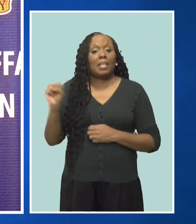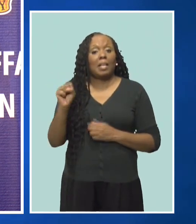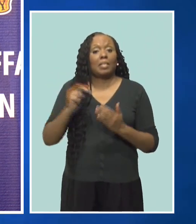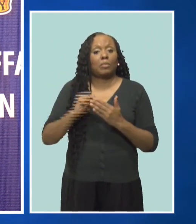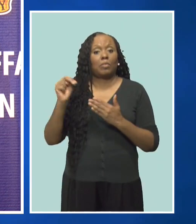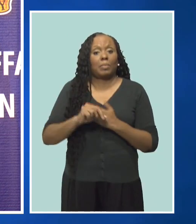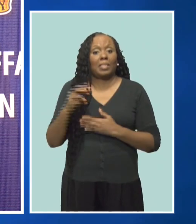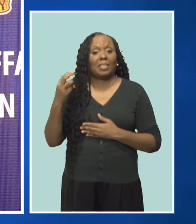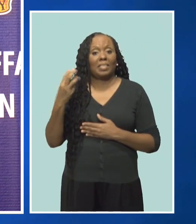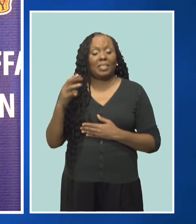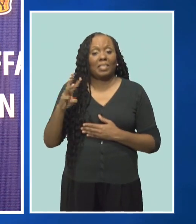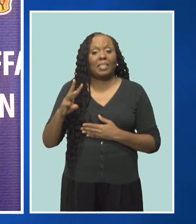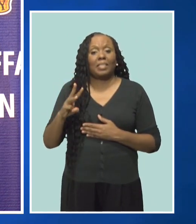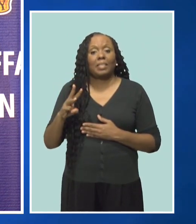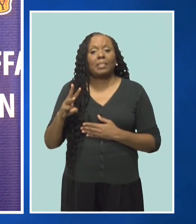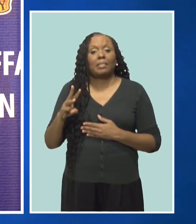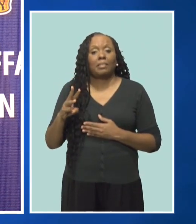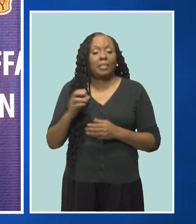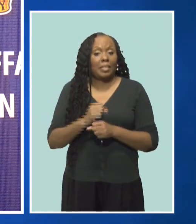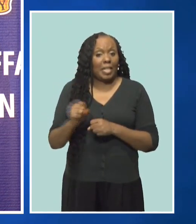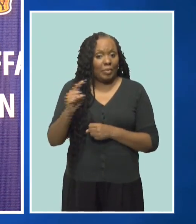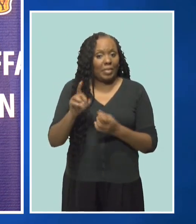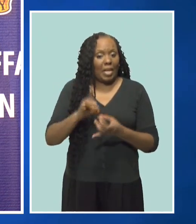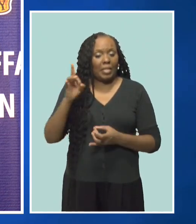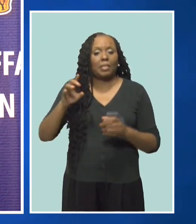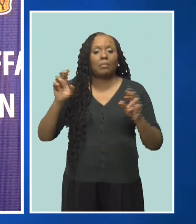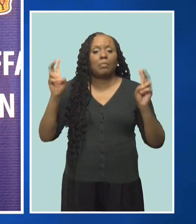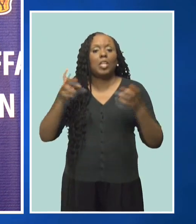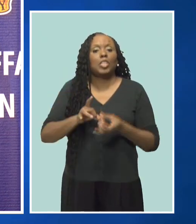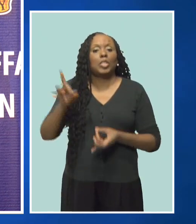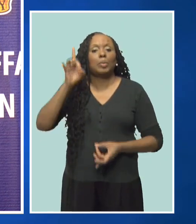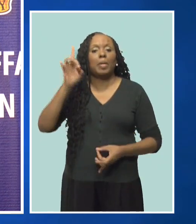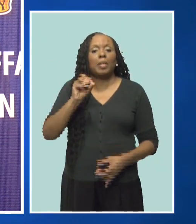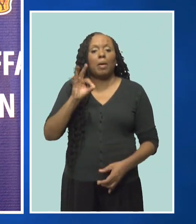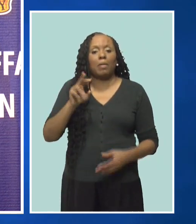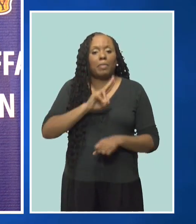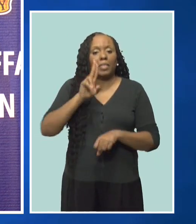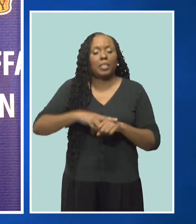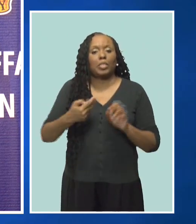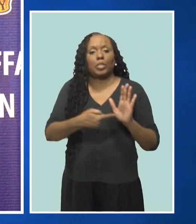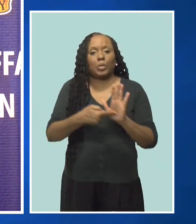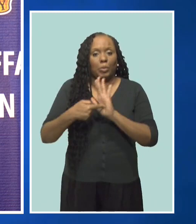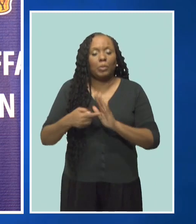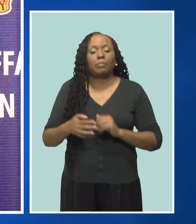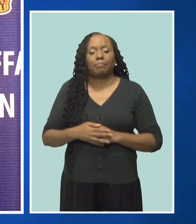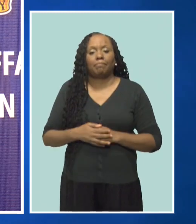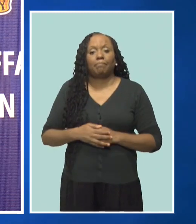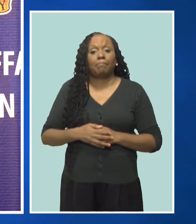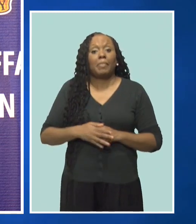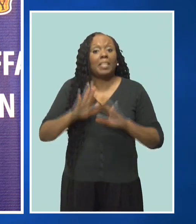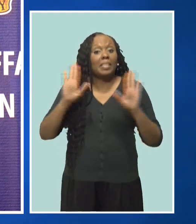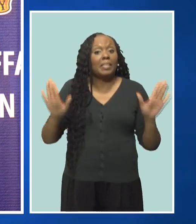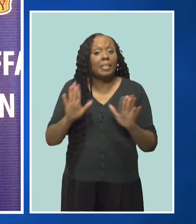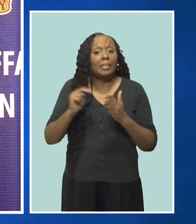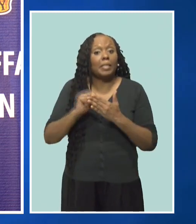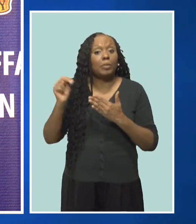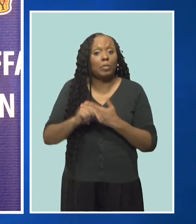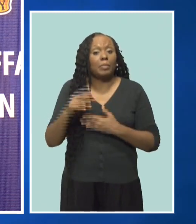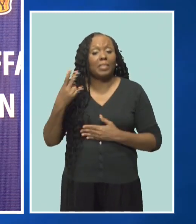16th at 6 p.m. is the Spirit of the Nation show. On Sunday, November 17th at 6 p.m. is the NIFCA Performing Arts